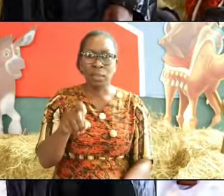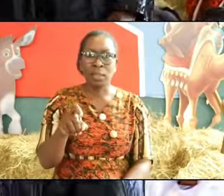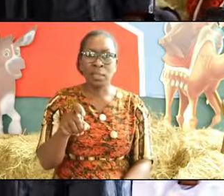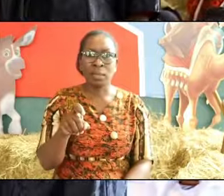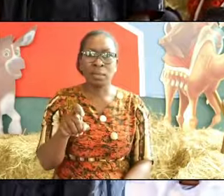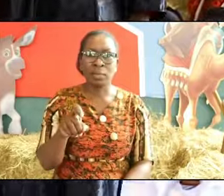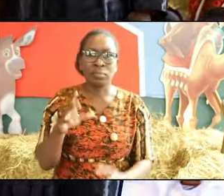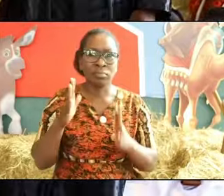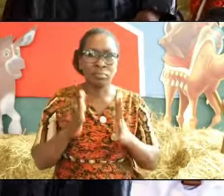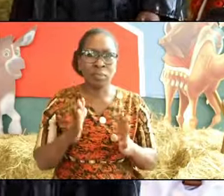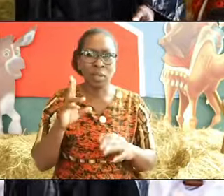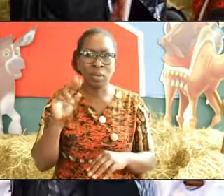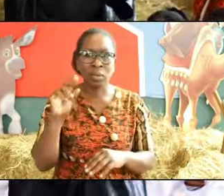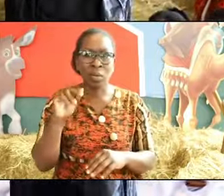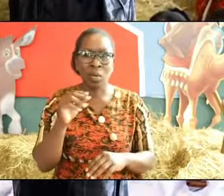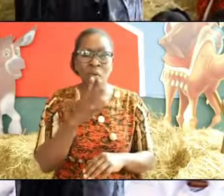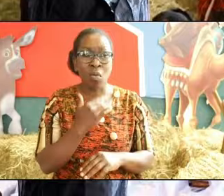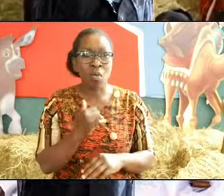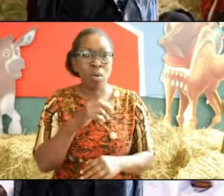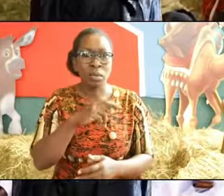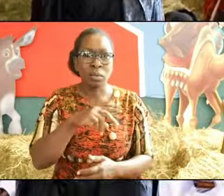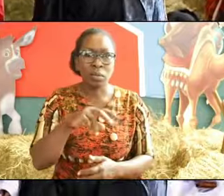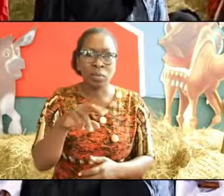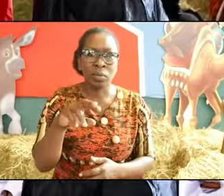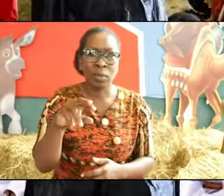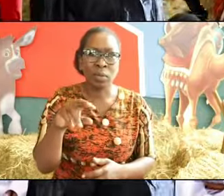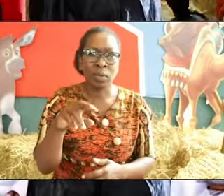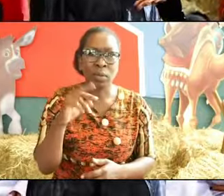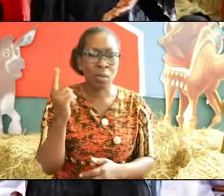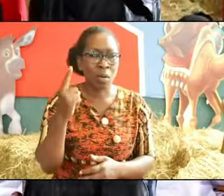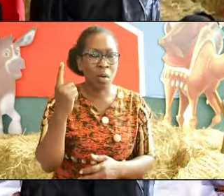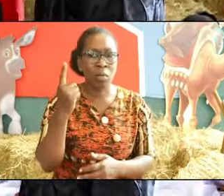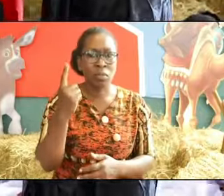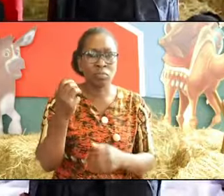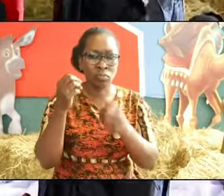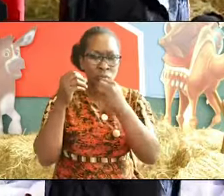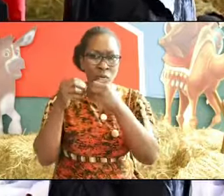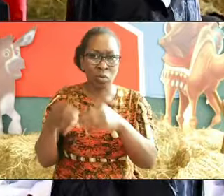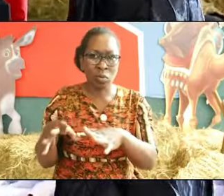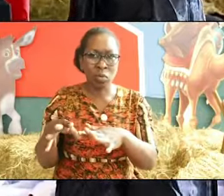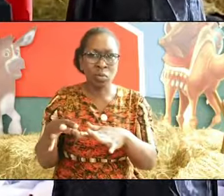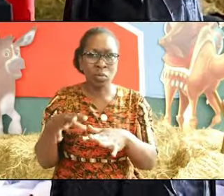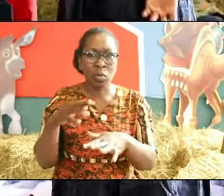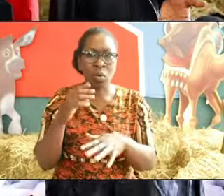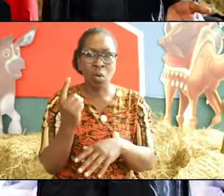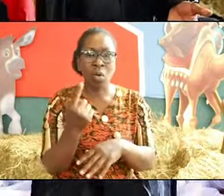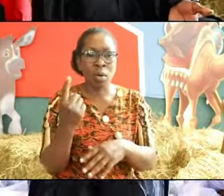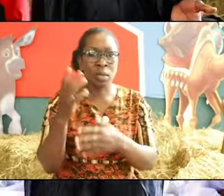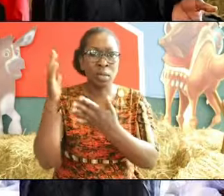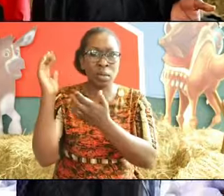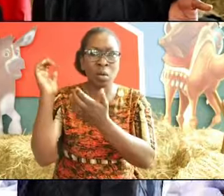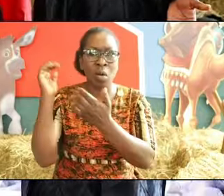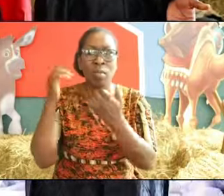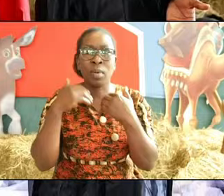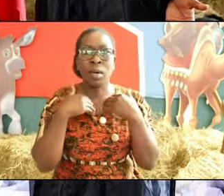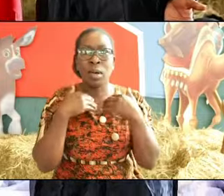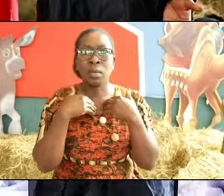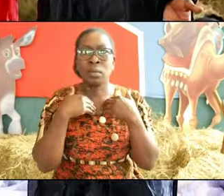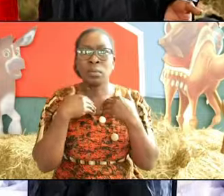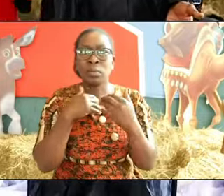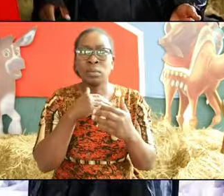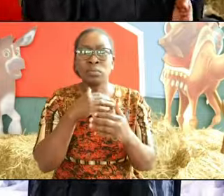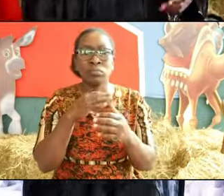hasn't won the war. If this happens again, all will be lost. All hope will be gone. It won't